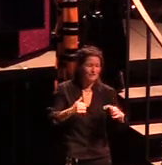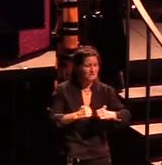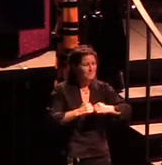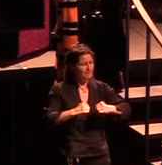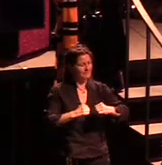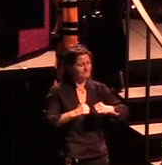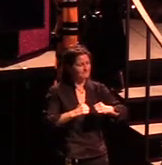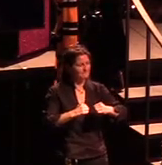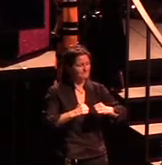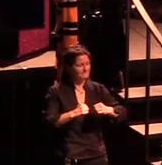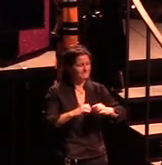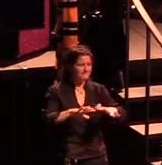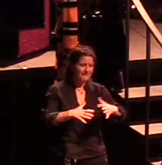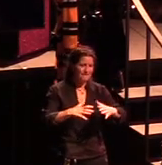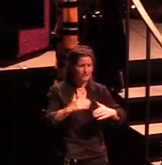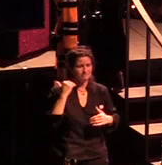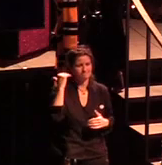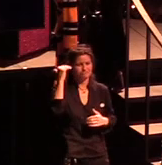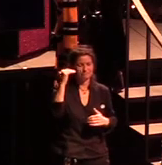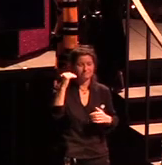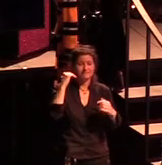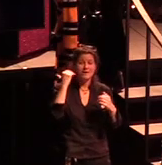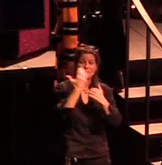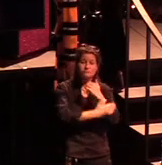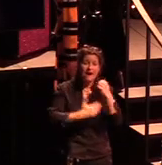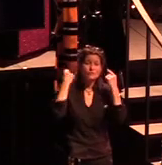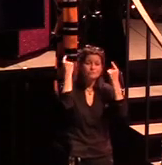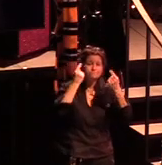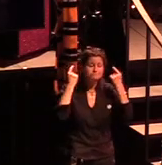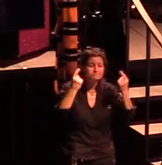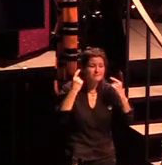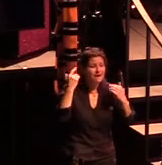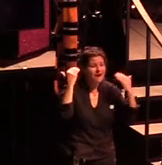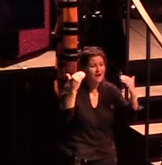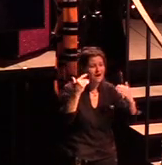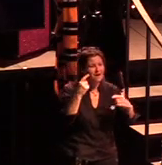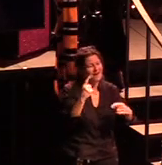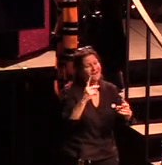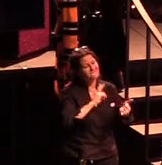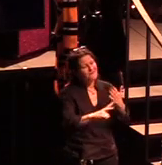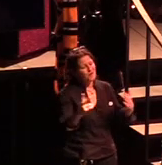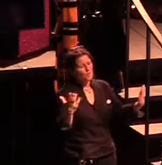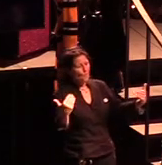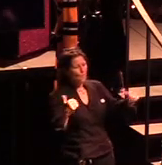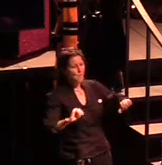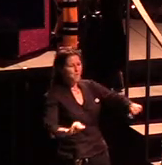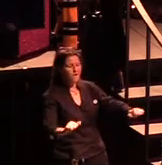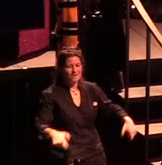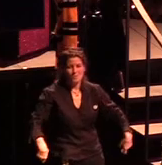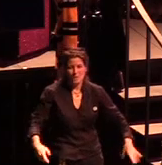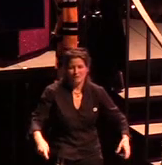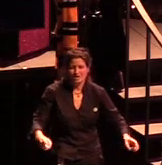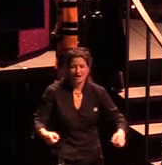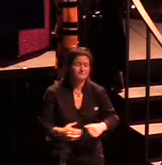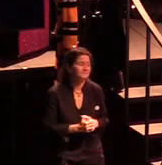of average build biscuit with curly brown hair and a very cool wheelchair biscuit